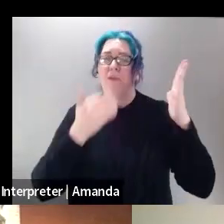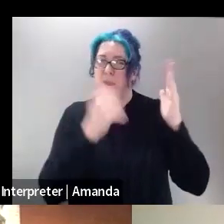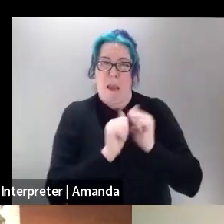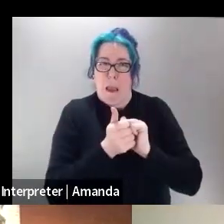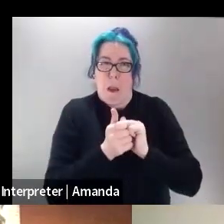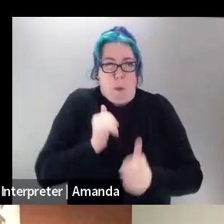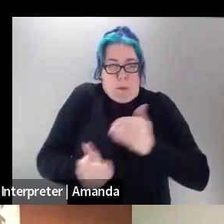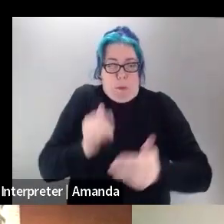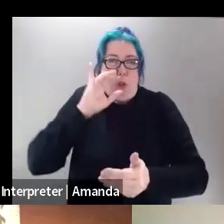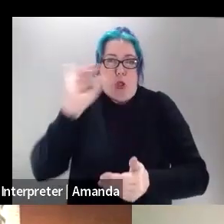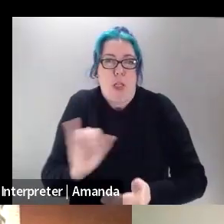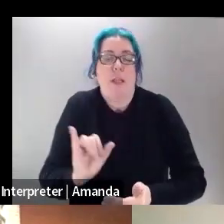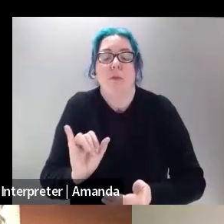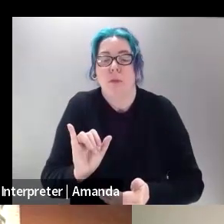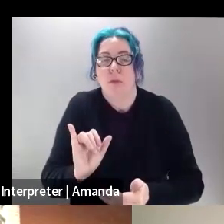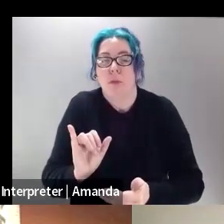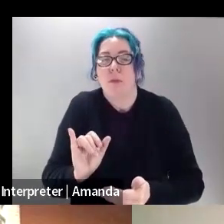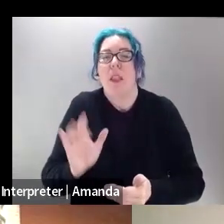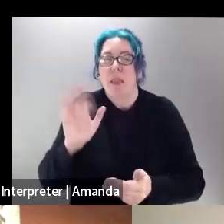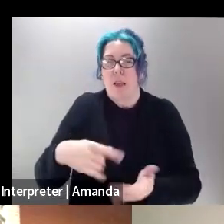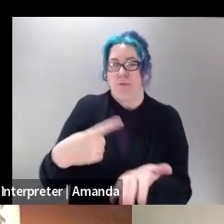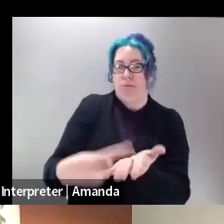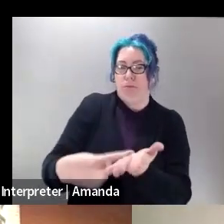it, the link to that guide, in the chat.